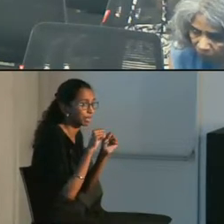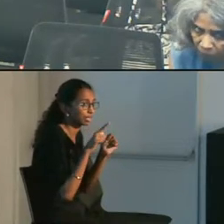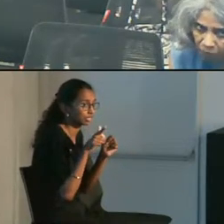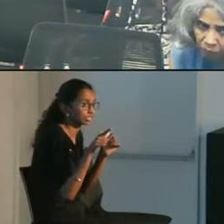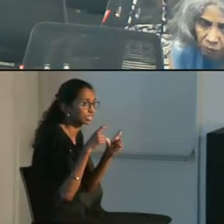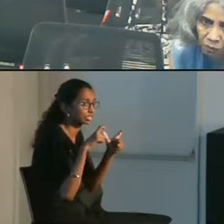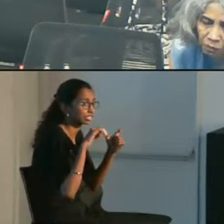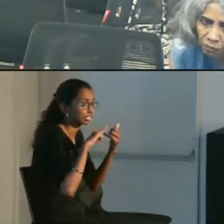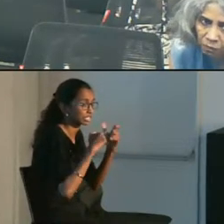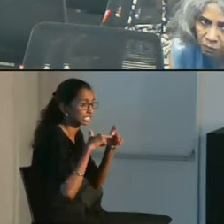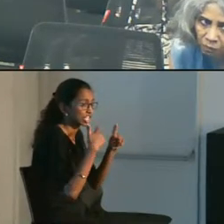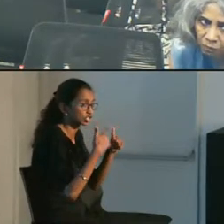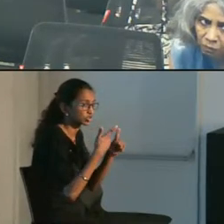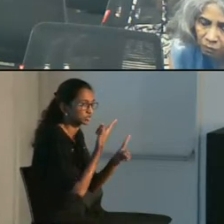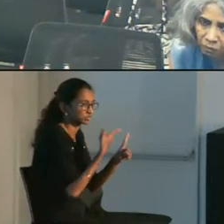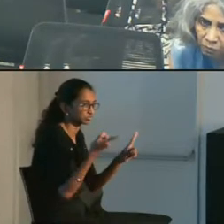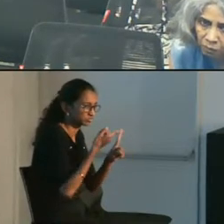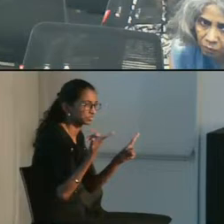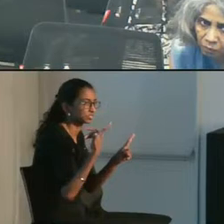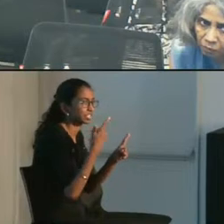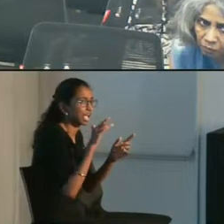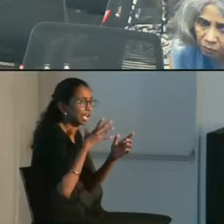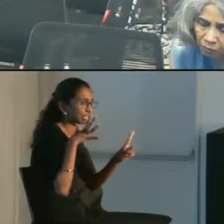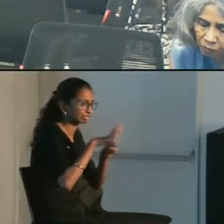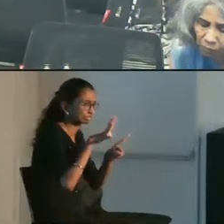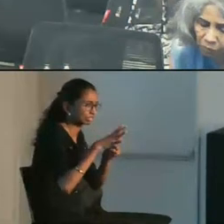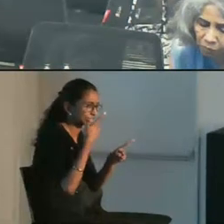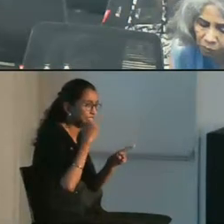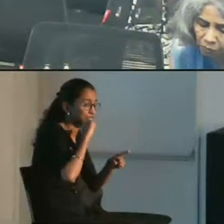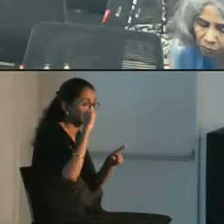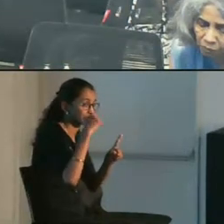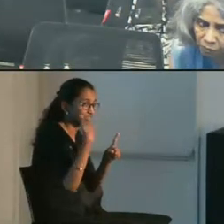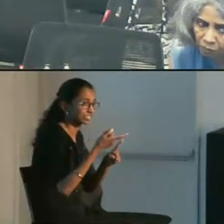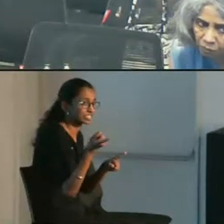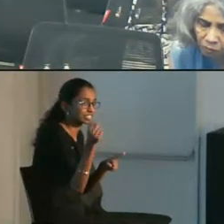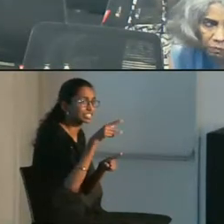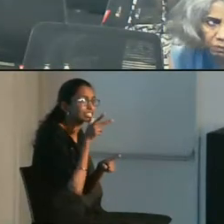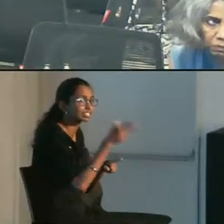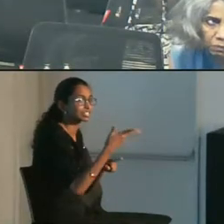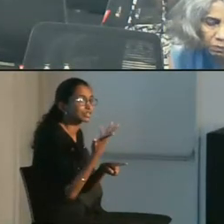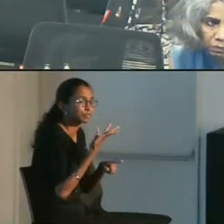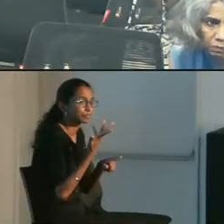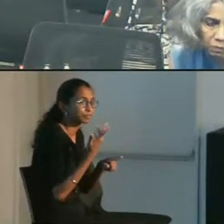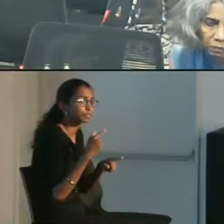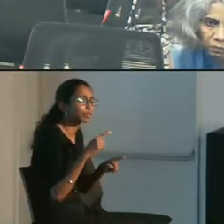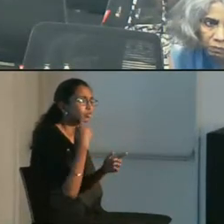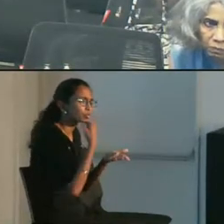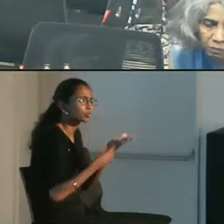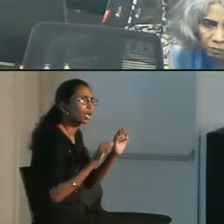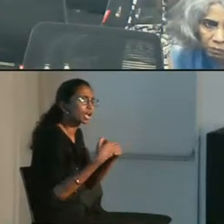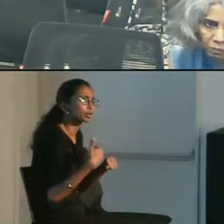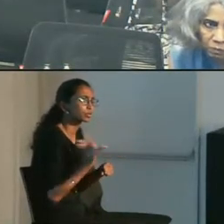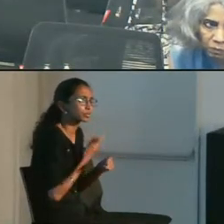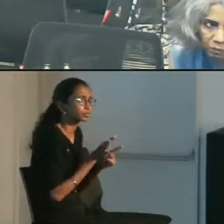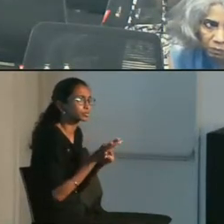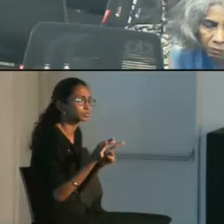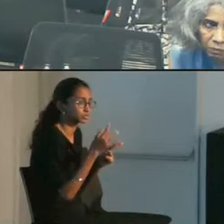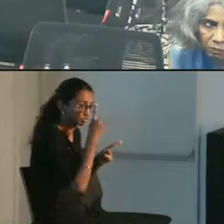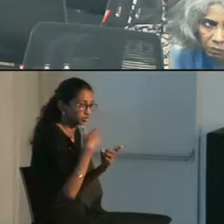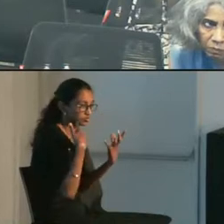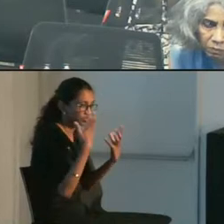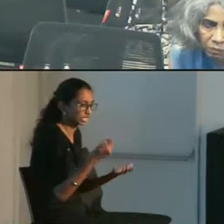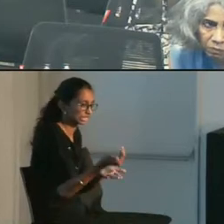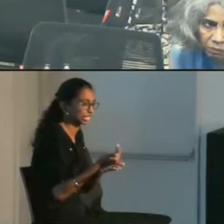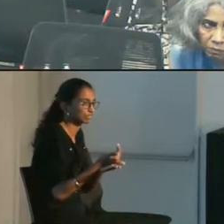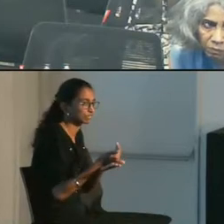sexual harassment, sexual violence, including rape, you mentioned that what can we do to prevent, or what can we